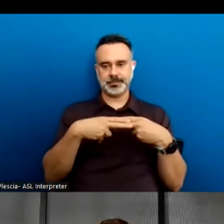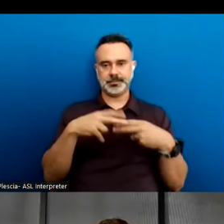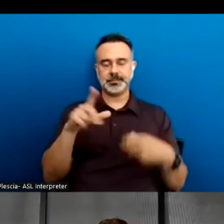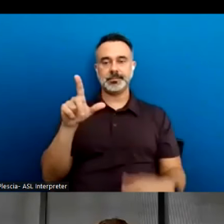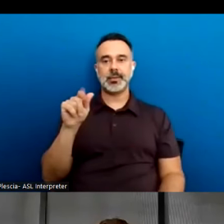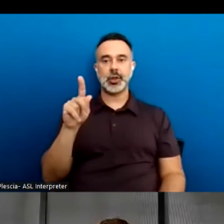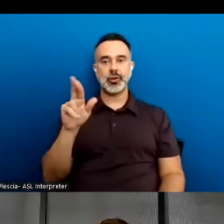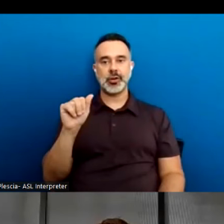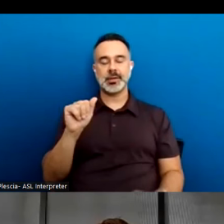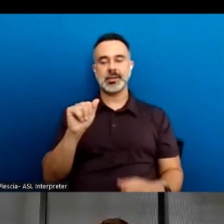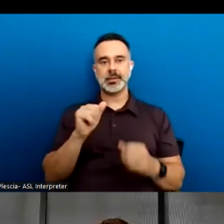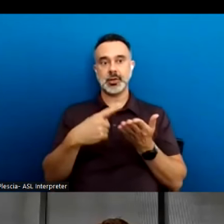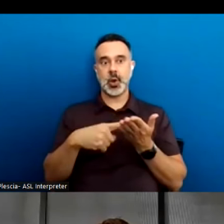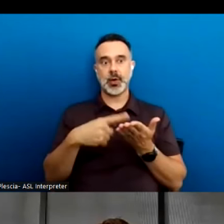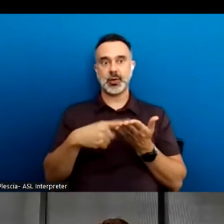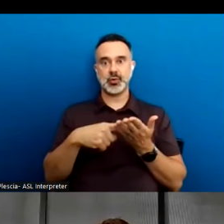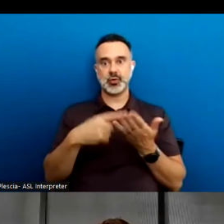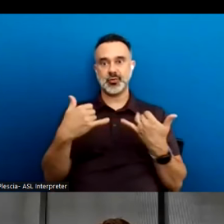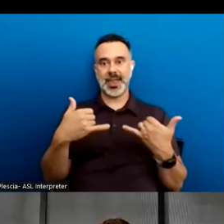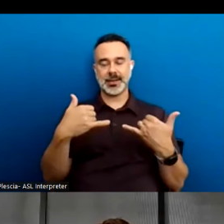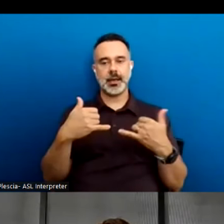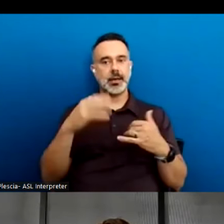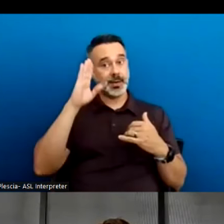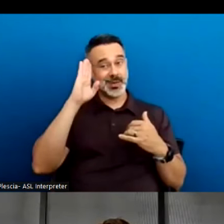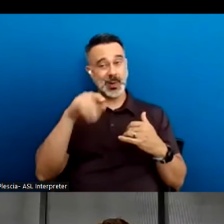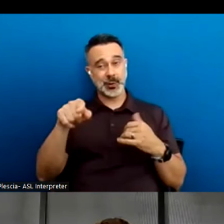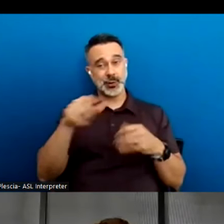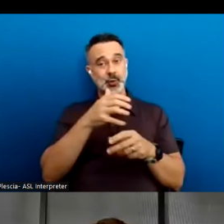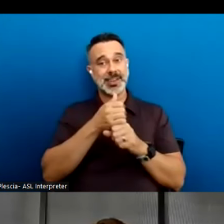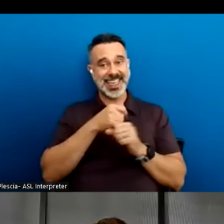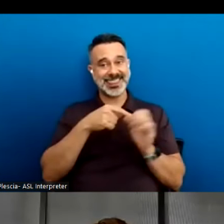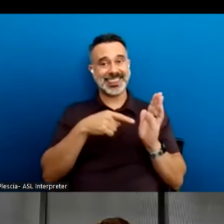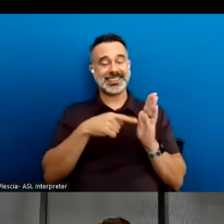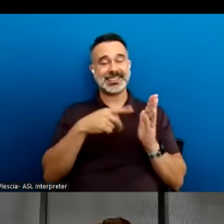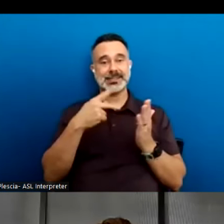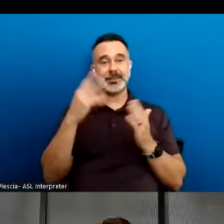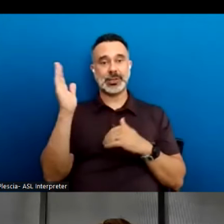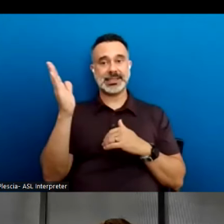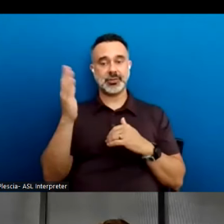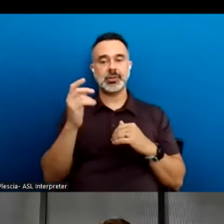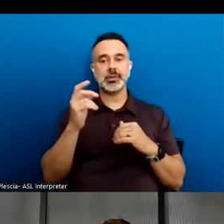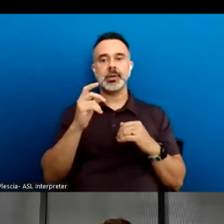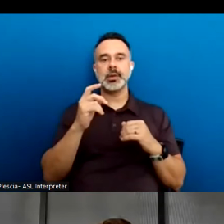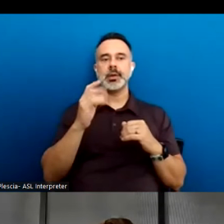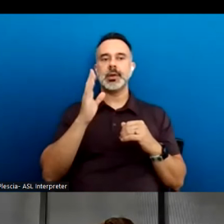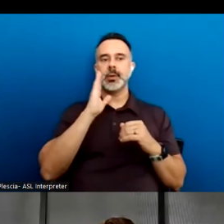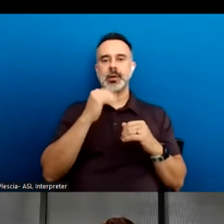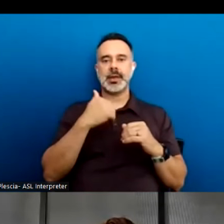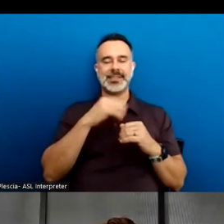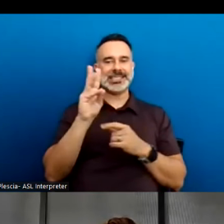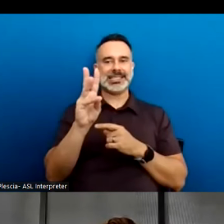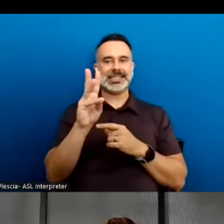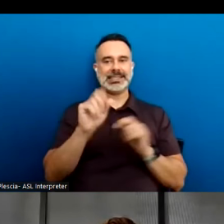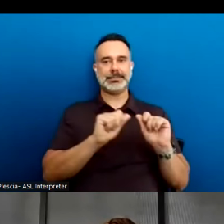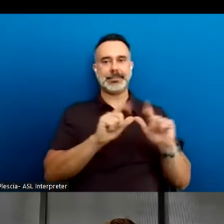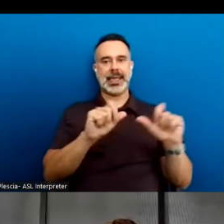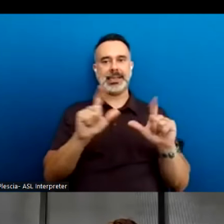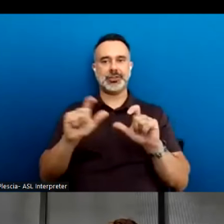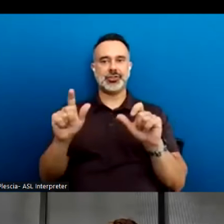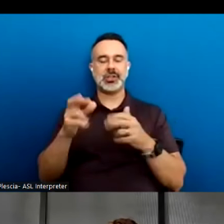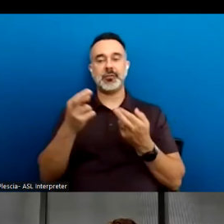right now. So just know that when you get this presentation, you will have 6 pages of resource